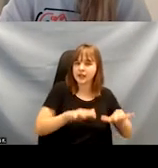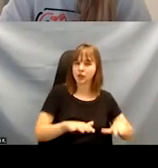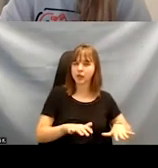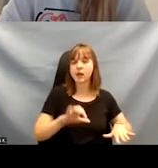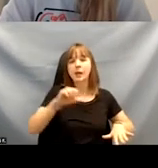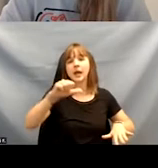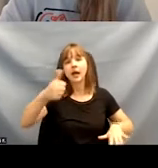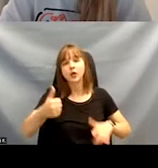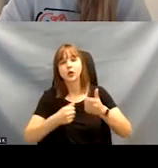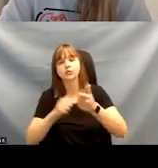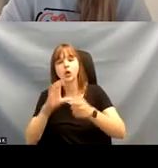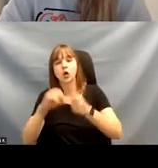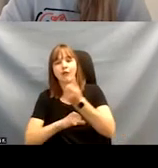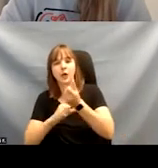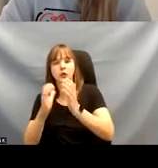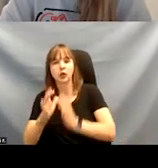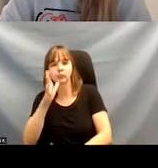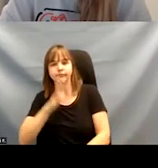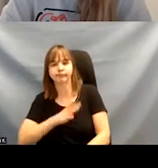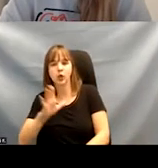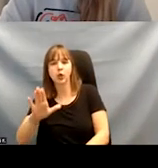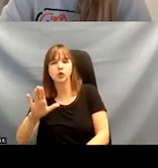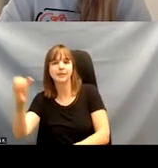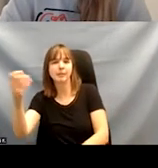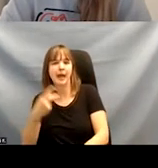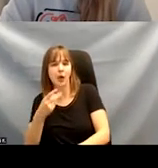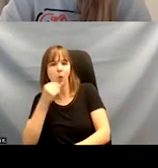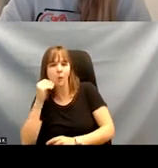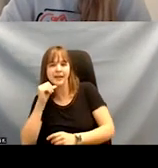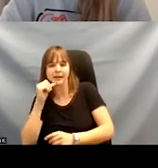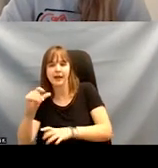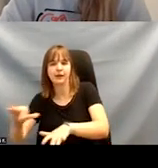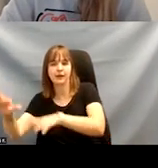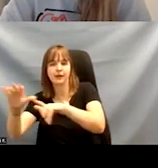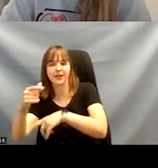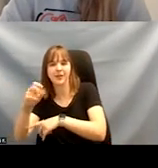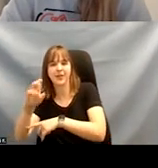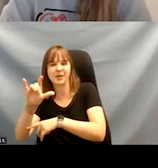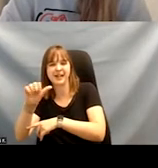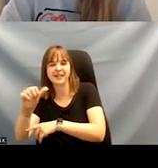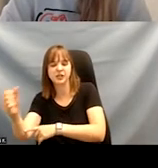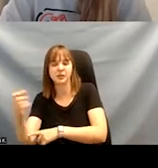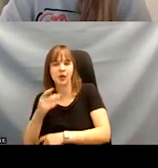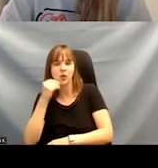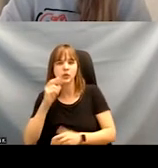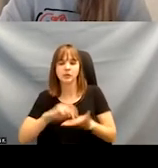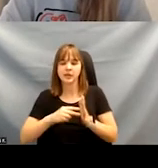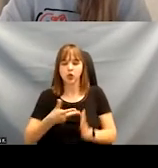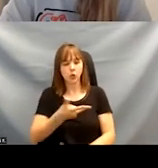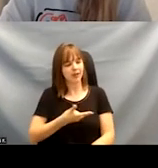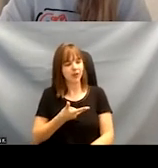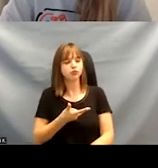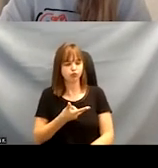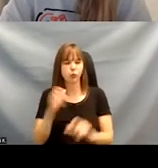Now we're going to set processes and set our sights a little higher, because we've had a lot of interest in terms